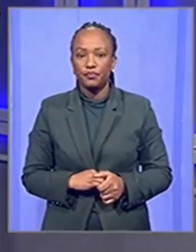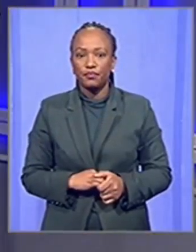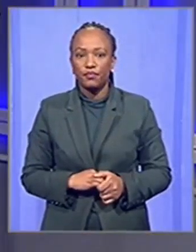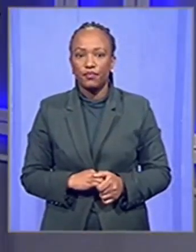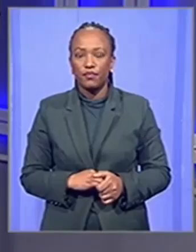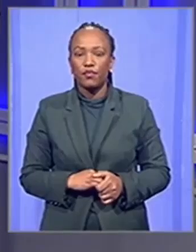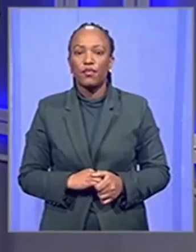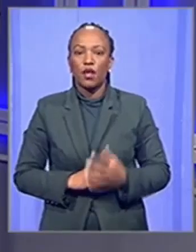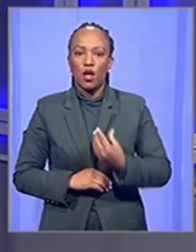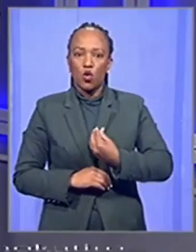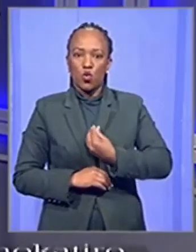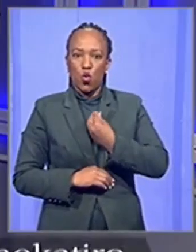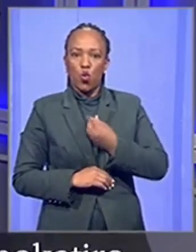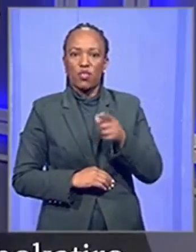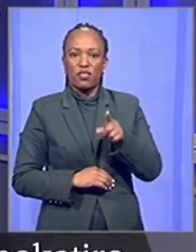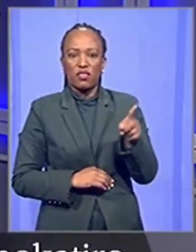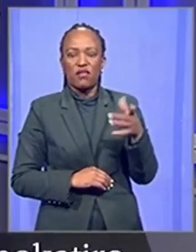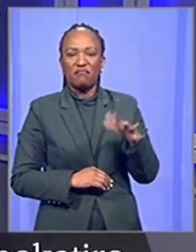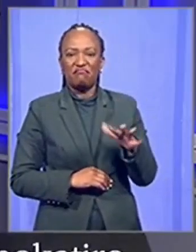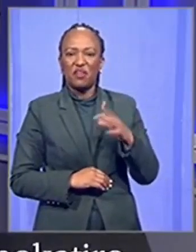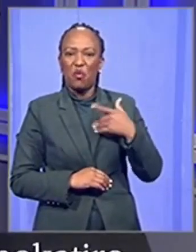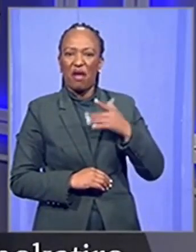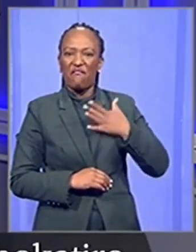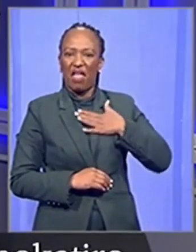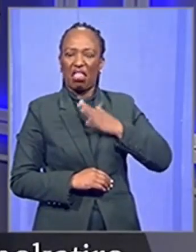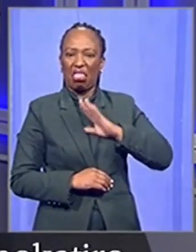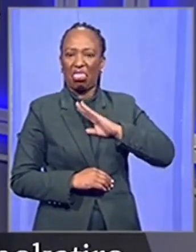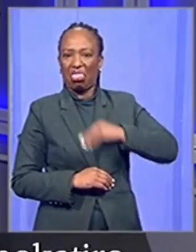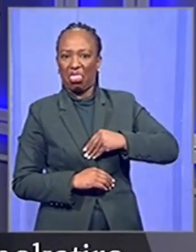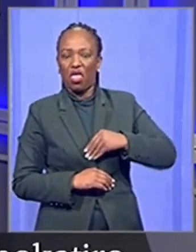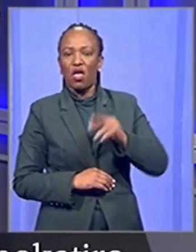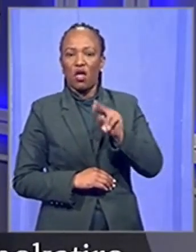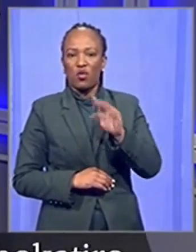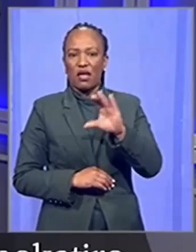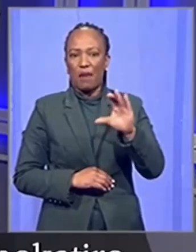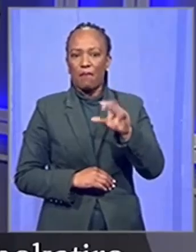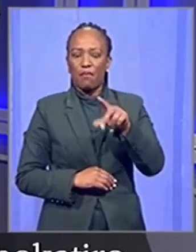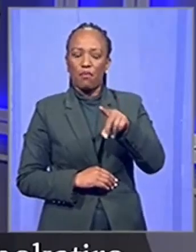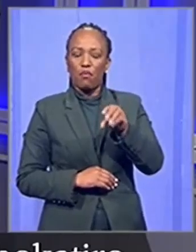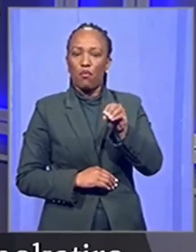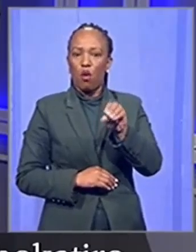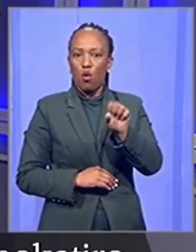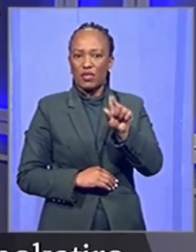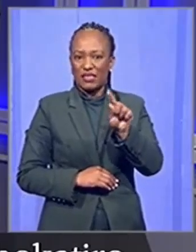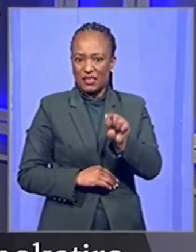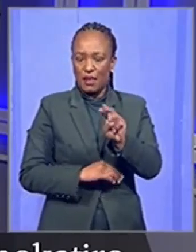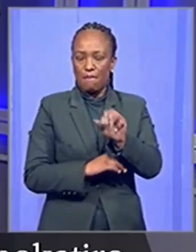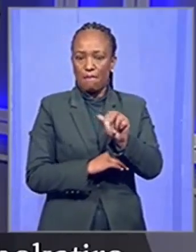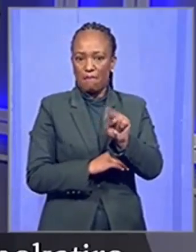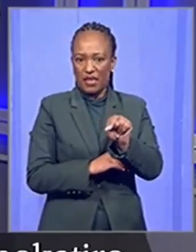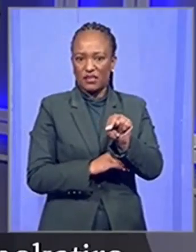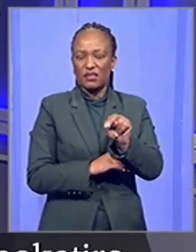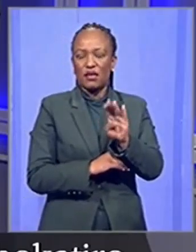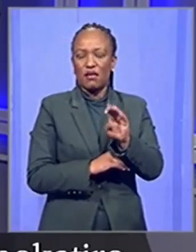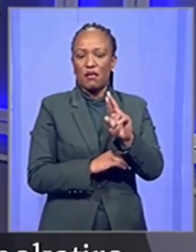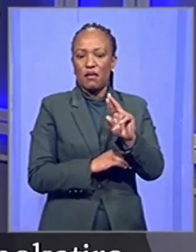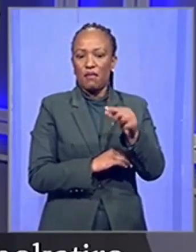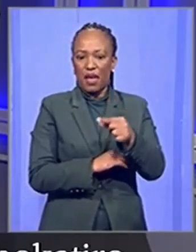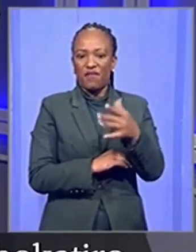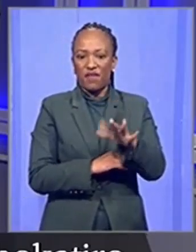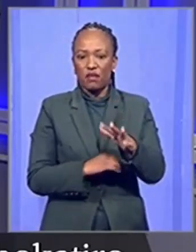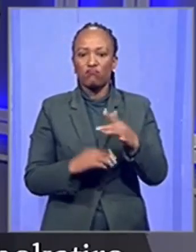Bašwa ba ba kgwebegileng marapo kwa Postmasburg kwa Northern Cape ba dirisitse letsatsi la bosetšhaba la bašwa go tlhagisa dingongorego tsa